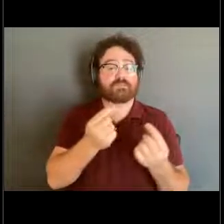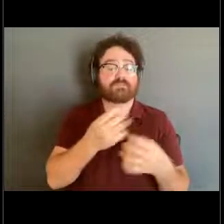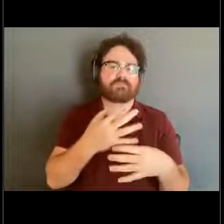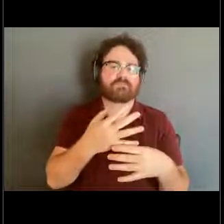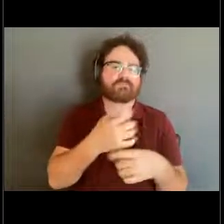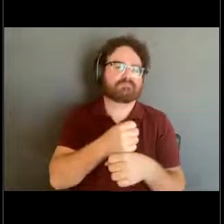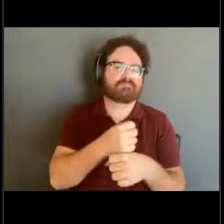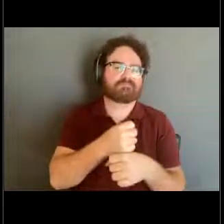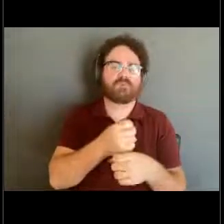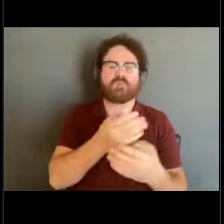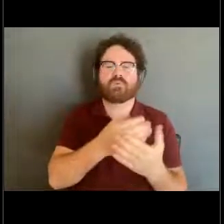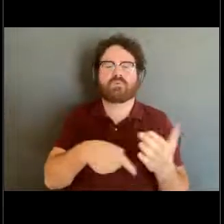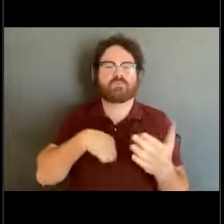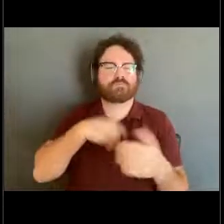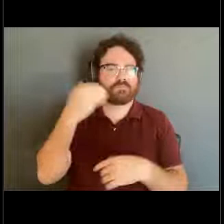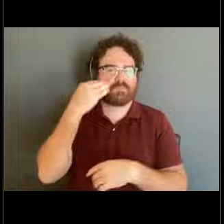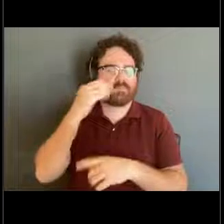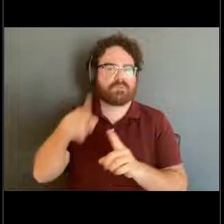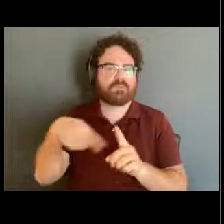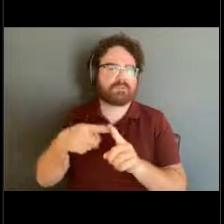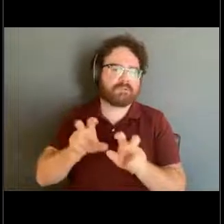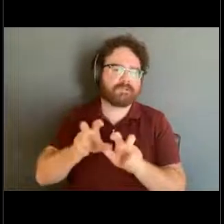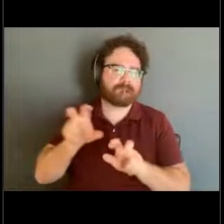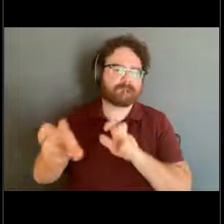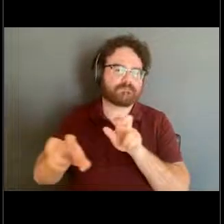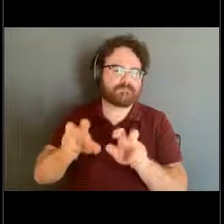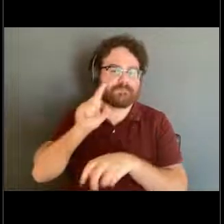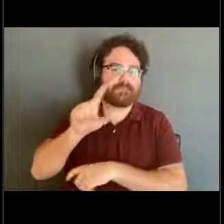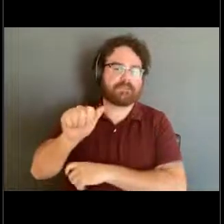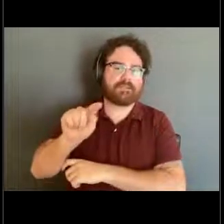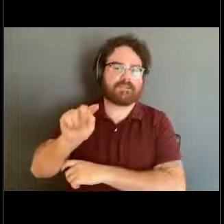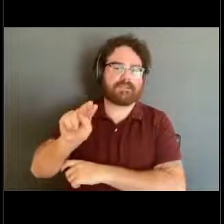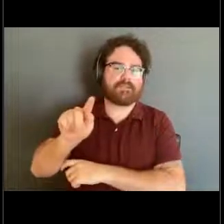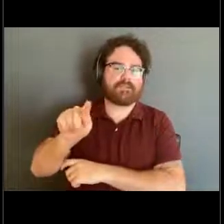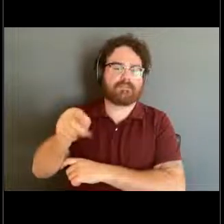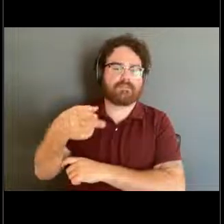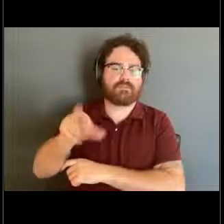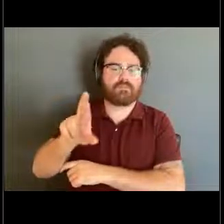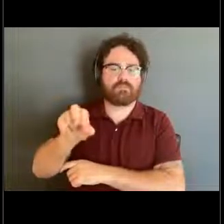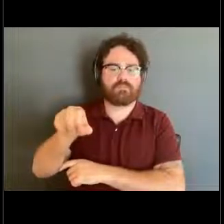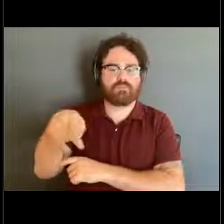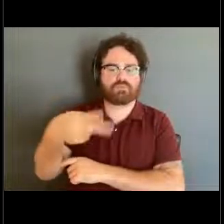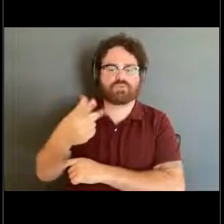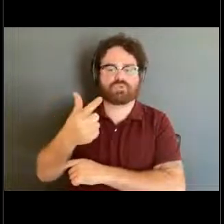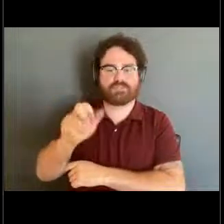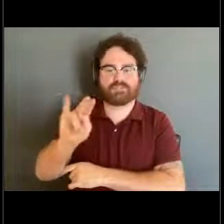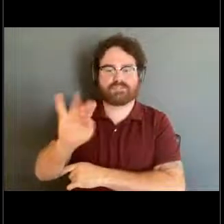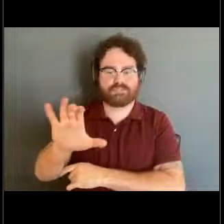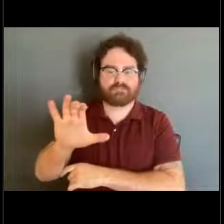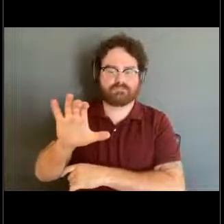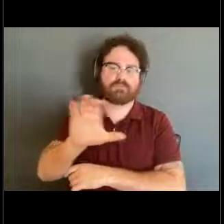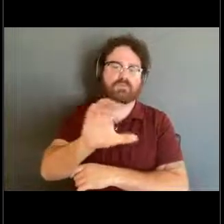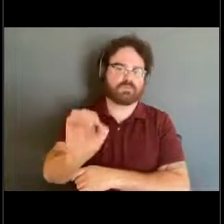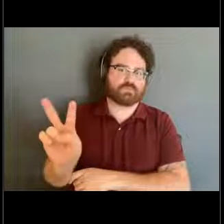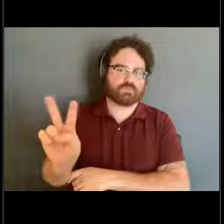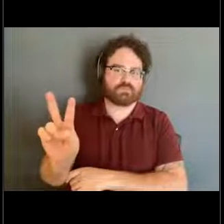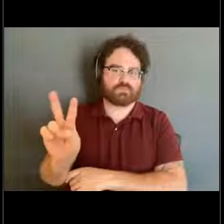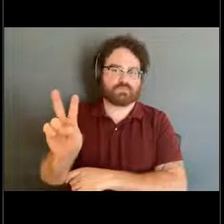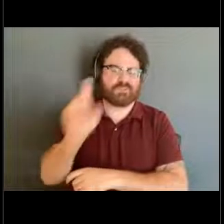the inventory of anthropogenic carbon during this period and sets the stage